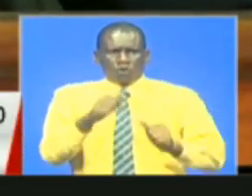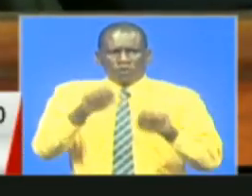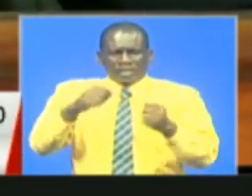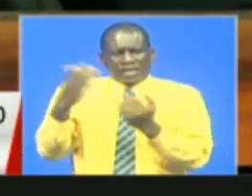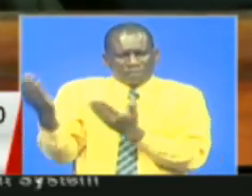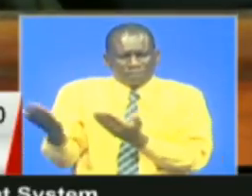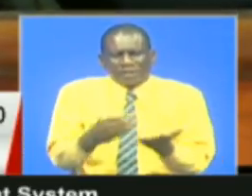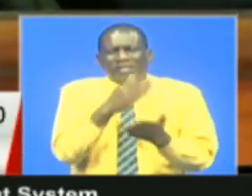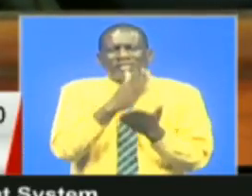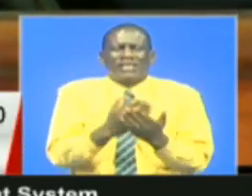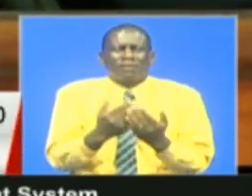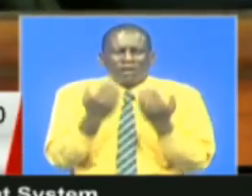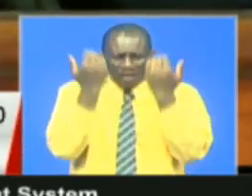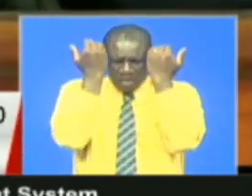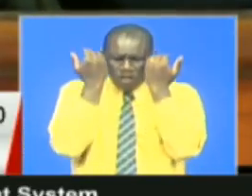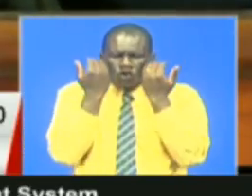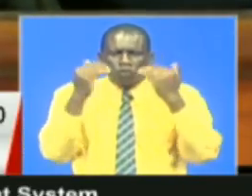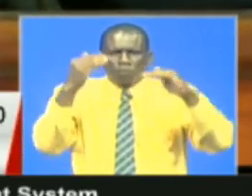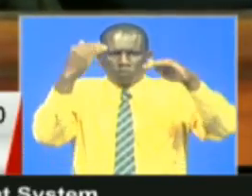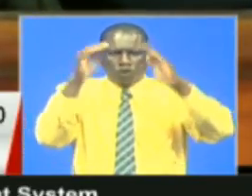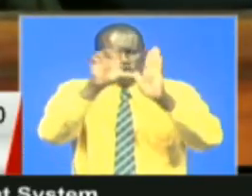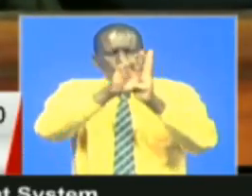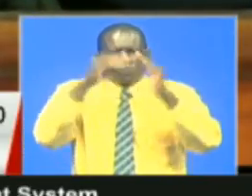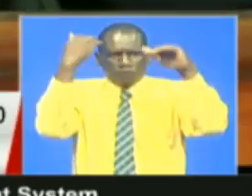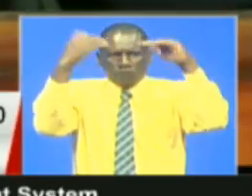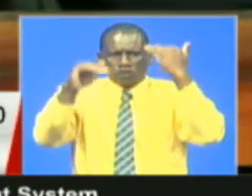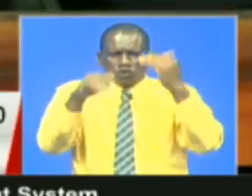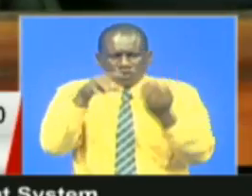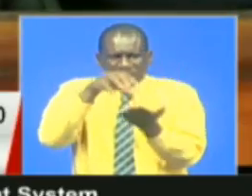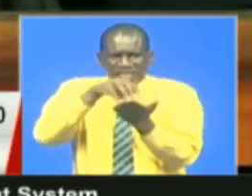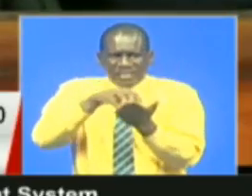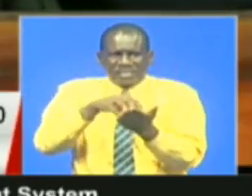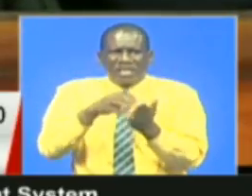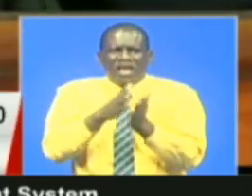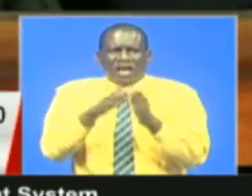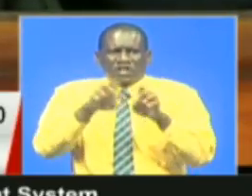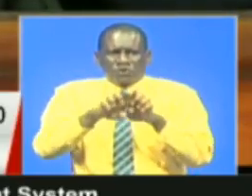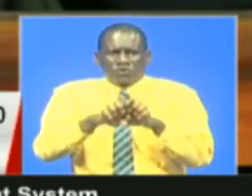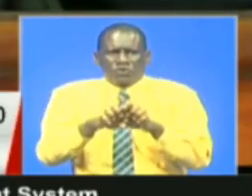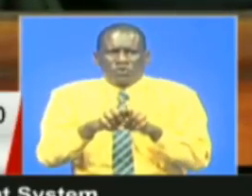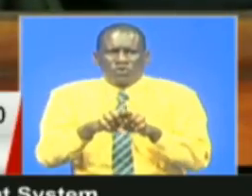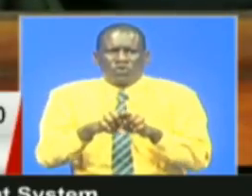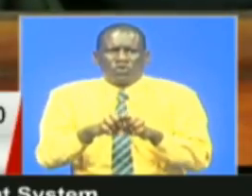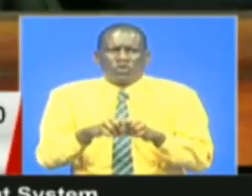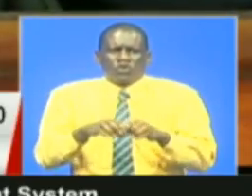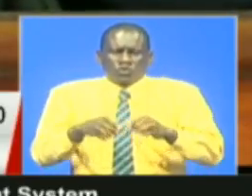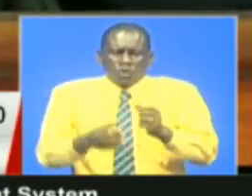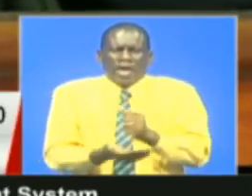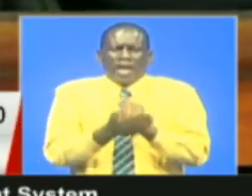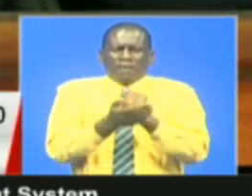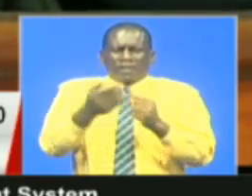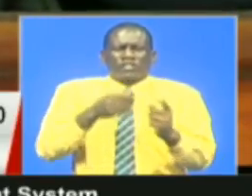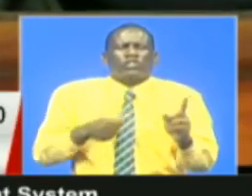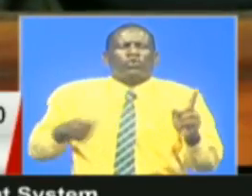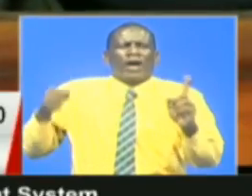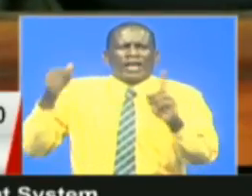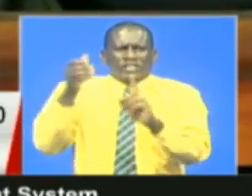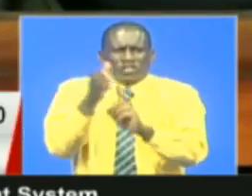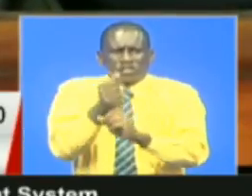legal expertise to the proceedings and assist the court in reaching and making a